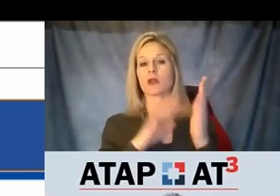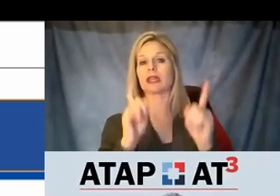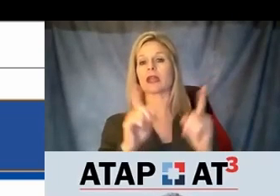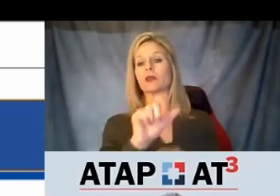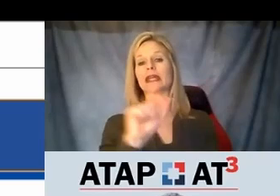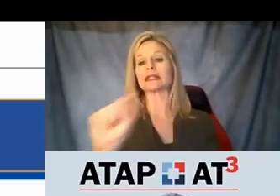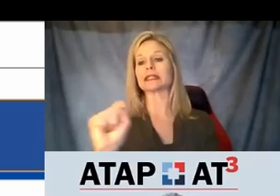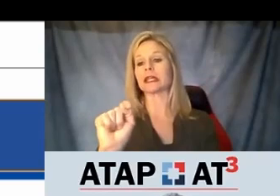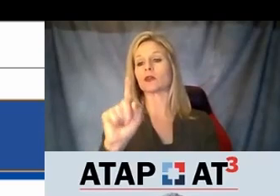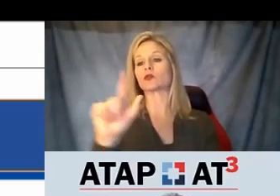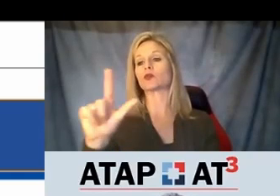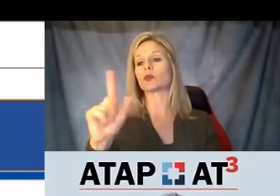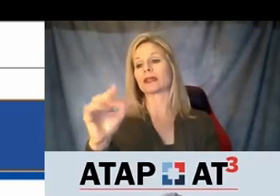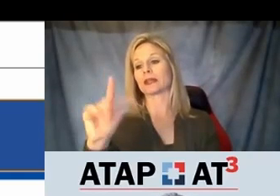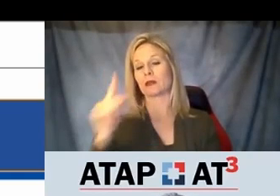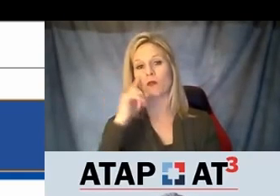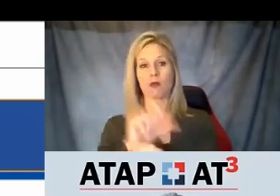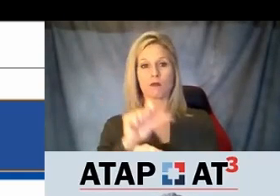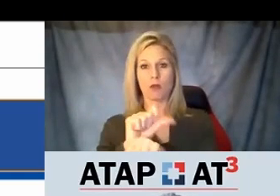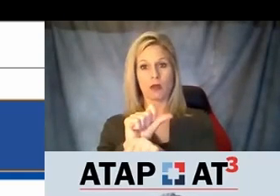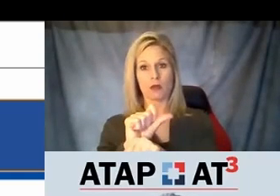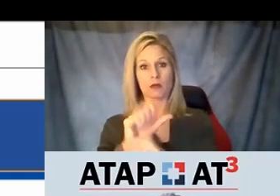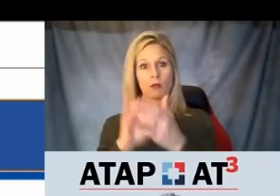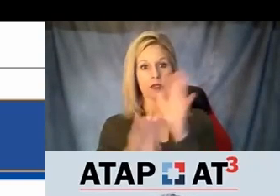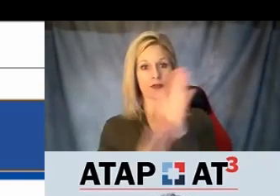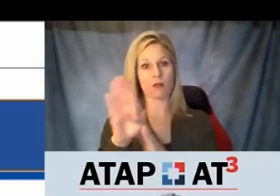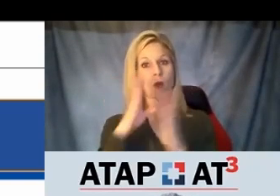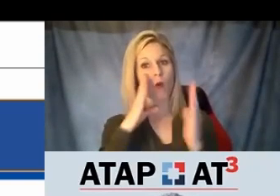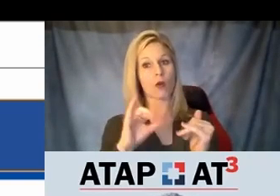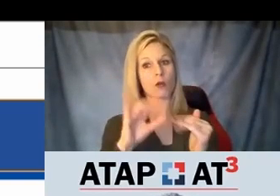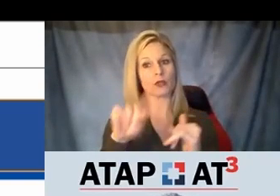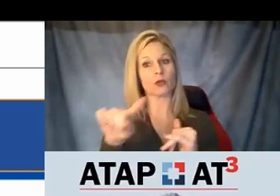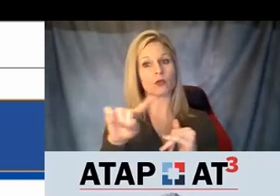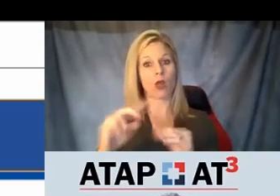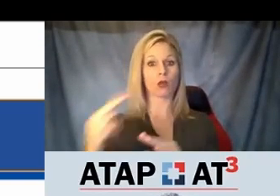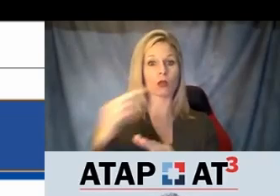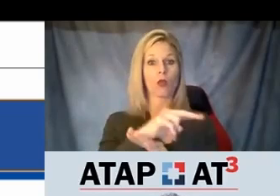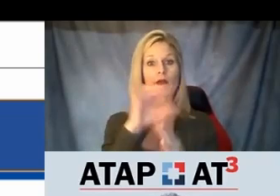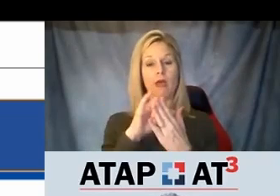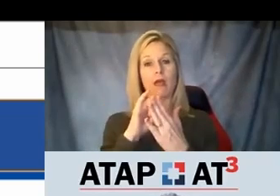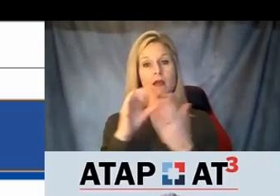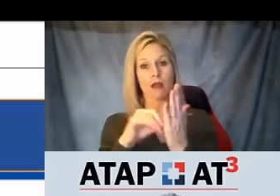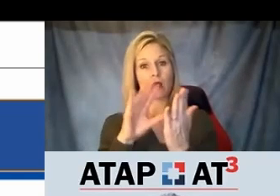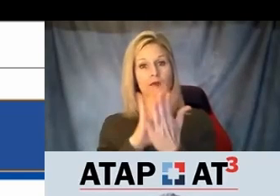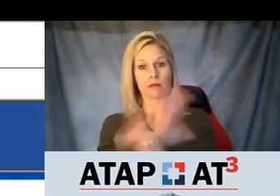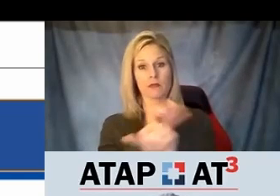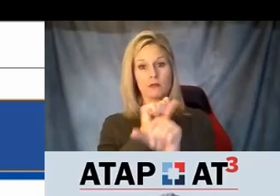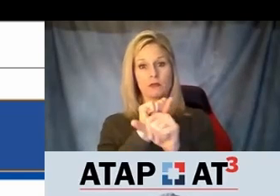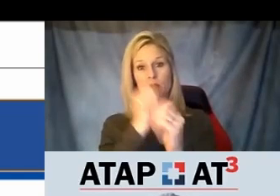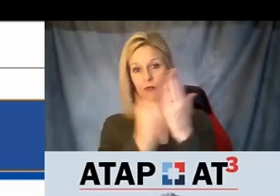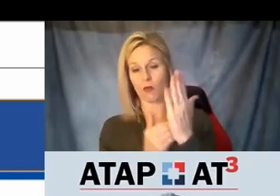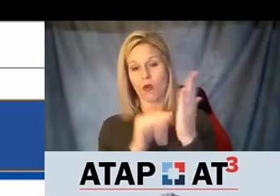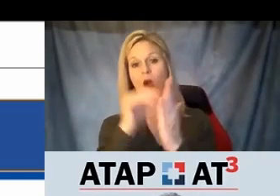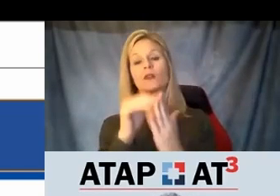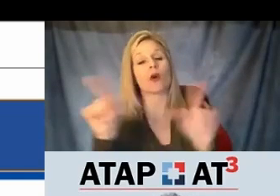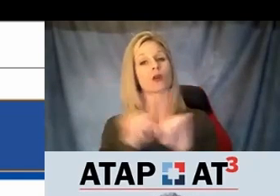for employment that we created, and I hope you will refer back to that document frequently. It also has a